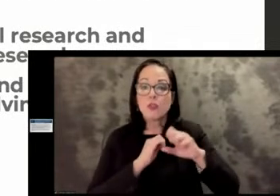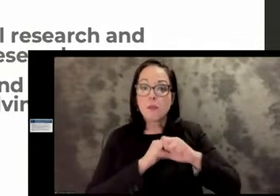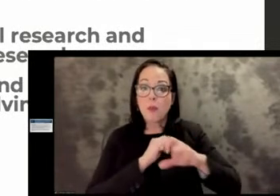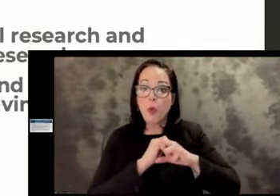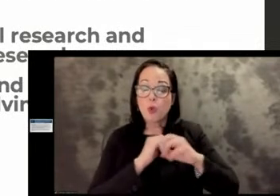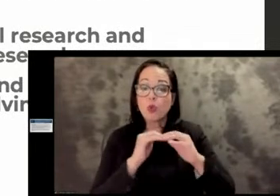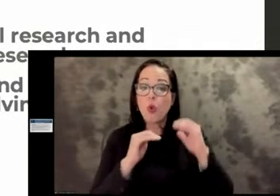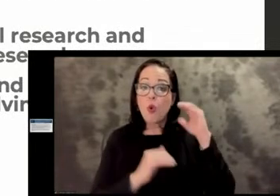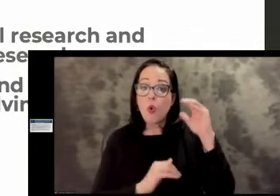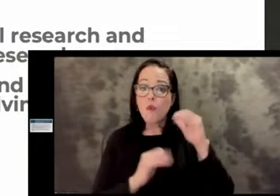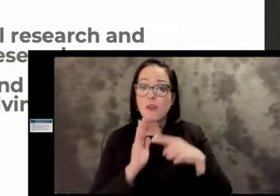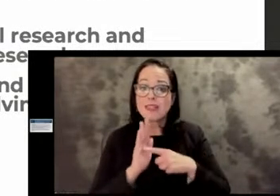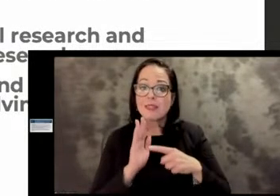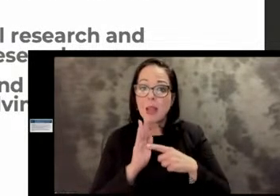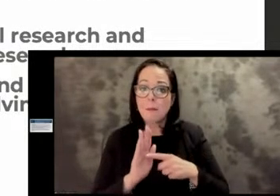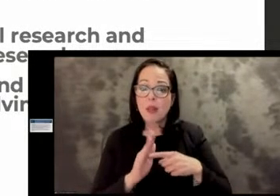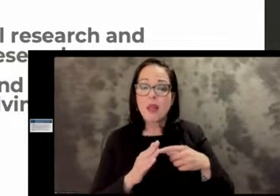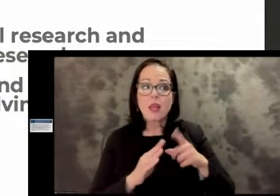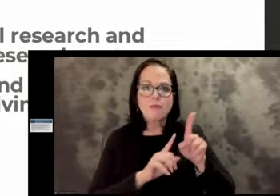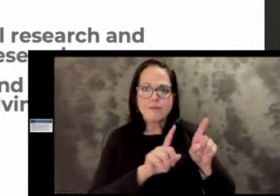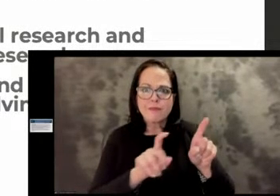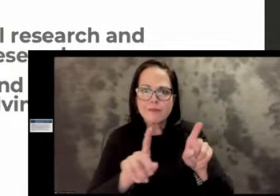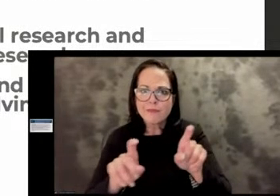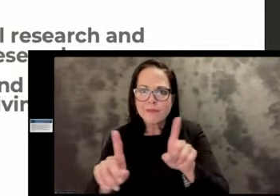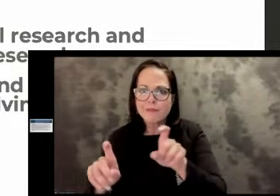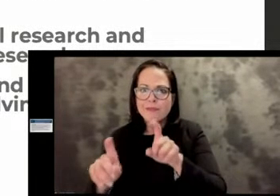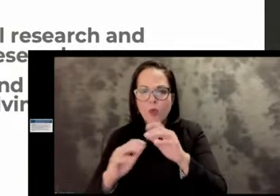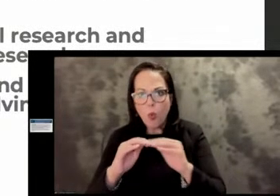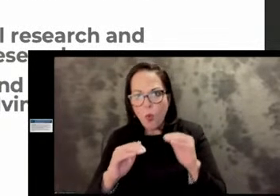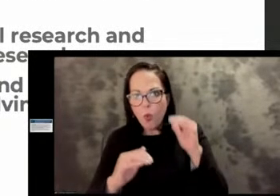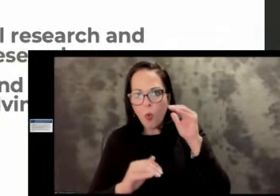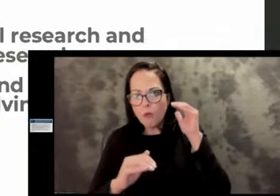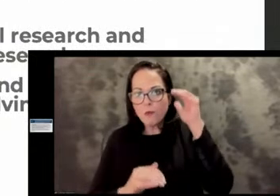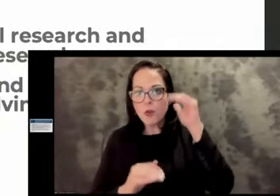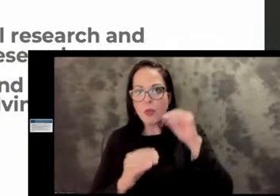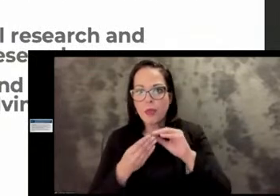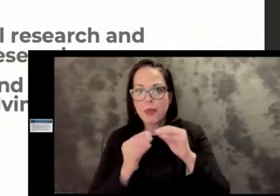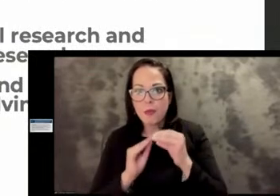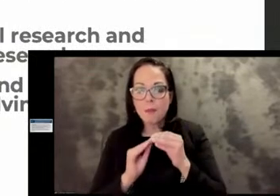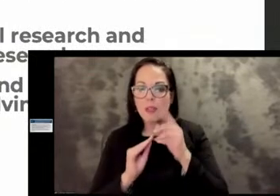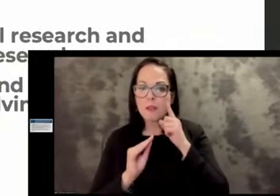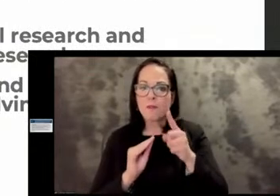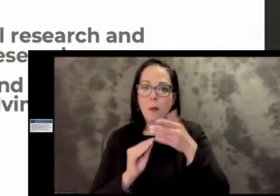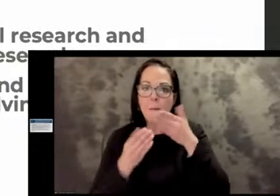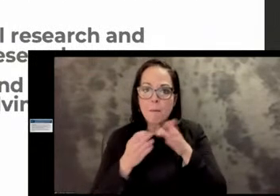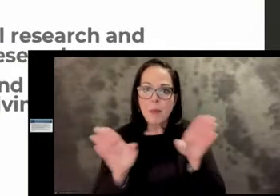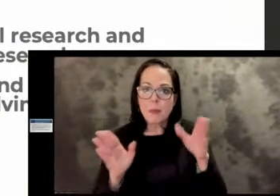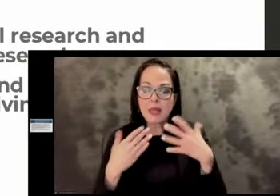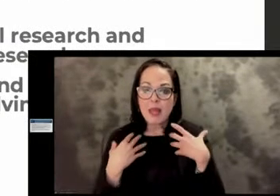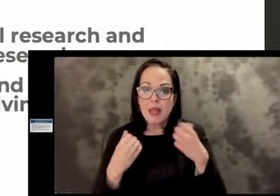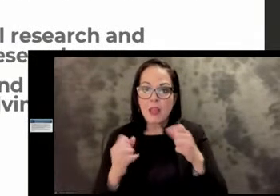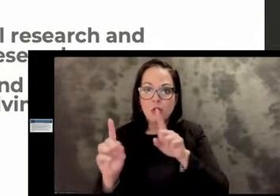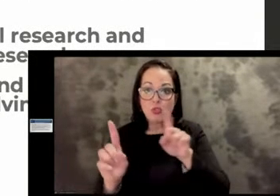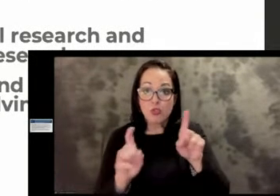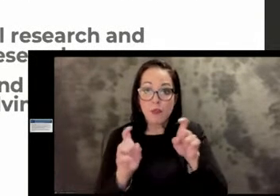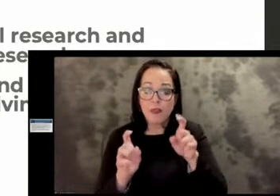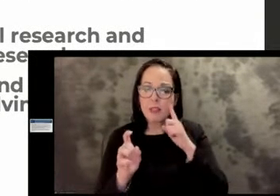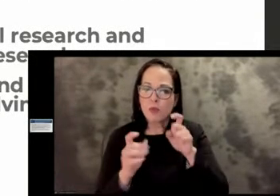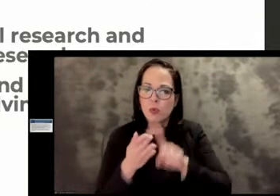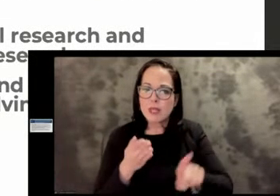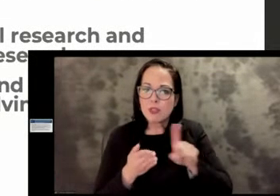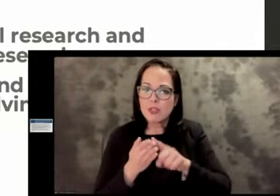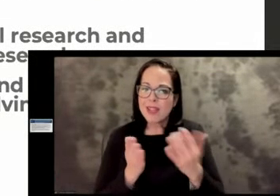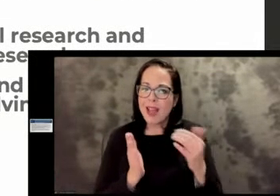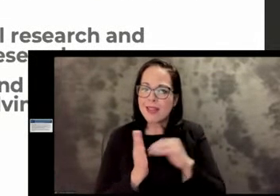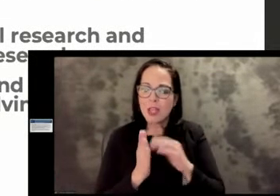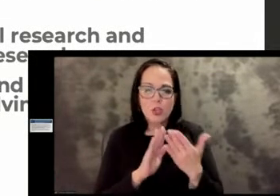oversampling for various subgroups as well in public health surveys and research. And then again, communities have to